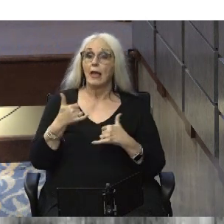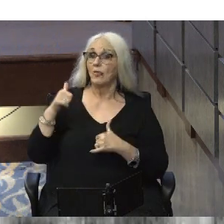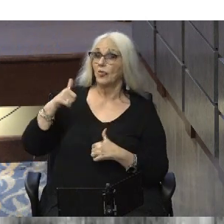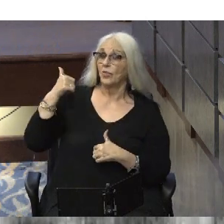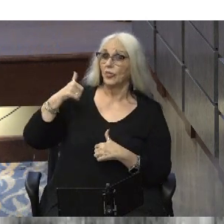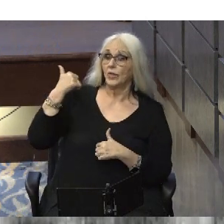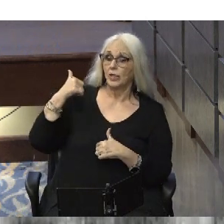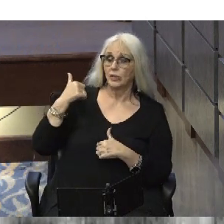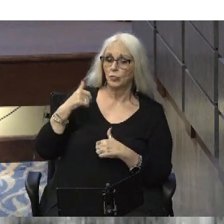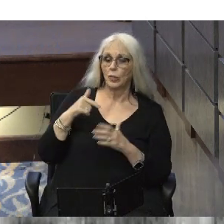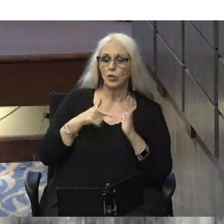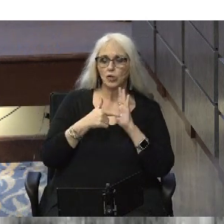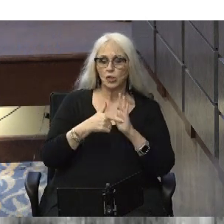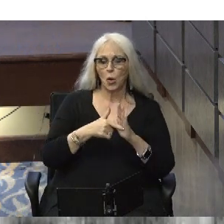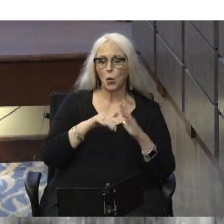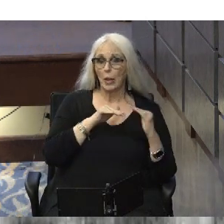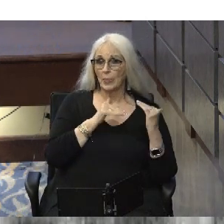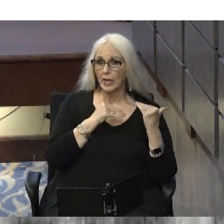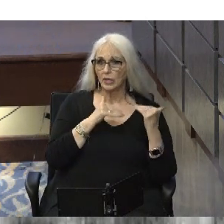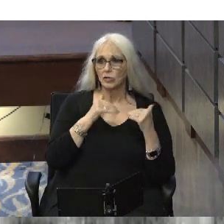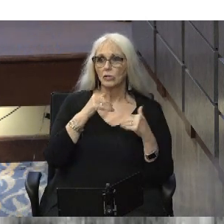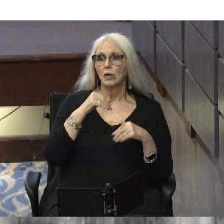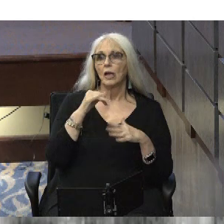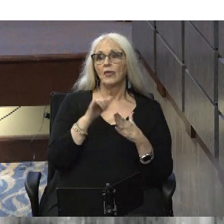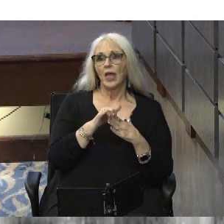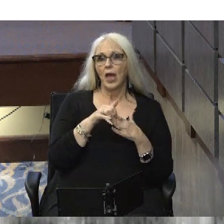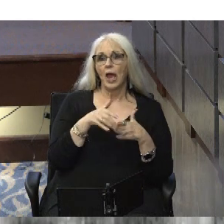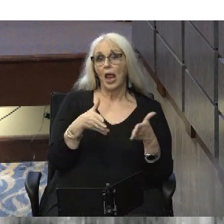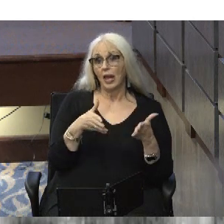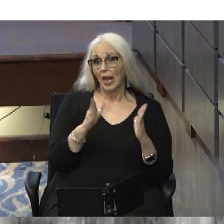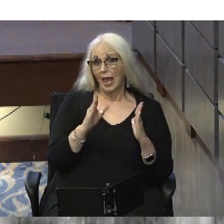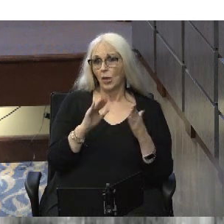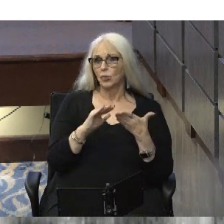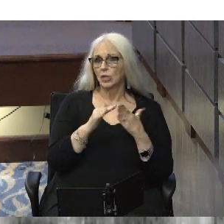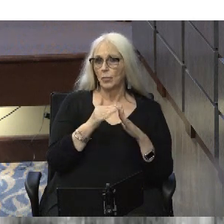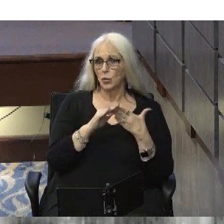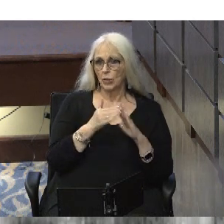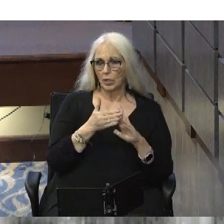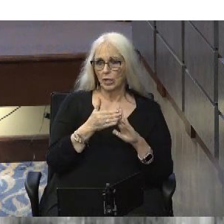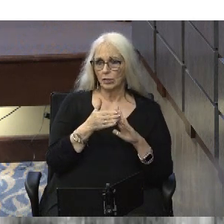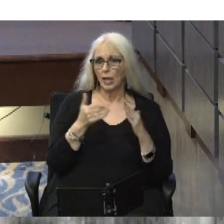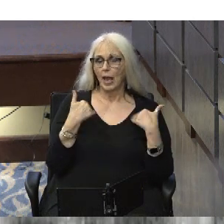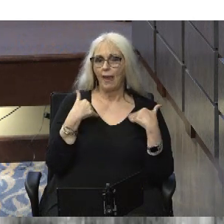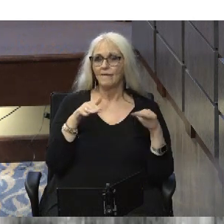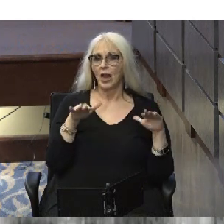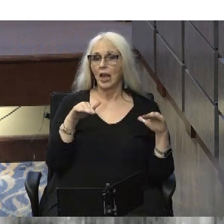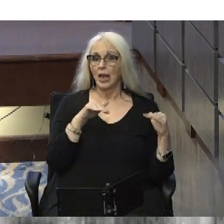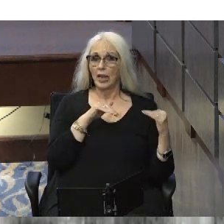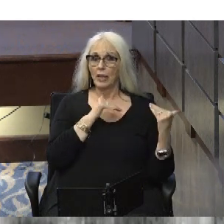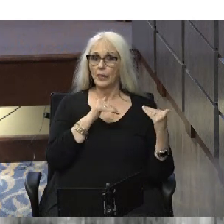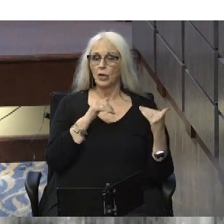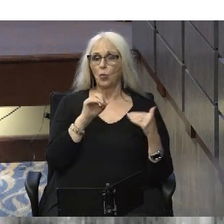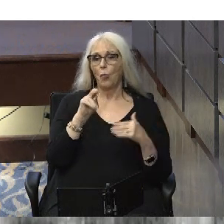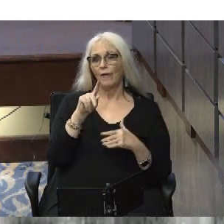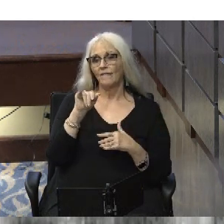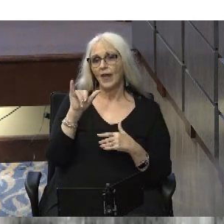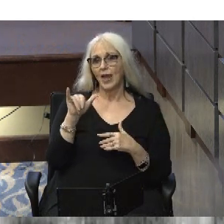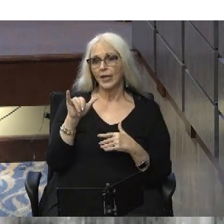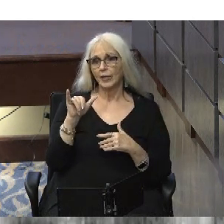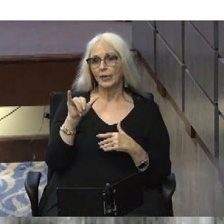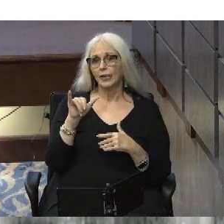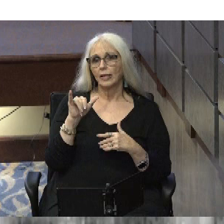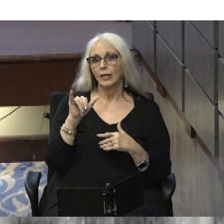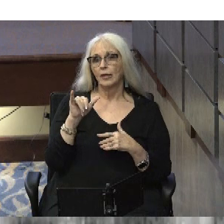show limitations. The Home ARP grant allows communities to have limitations of qualifying populations for